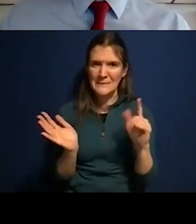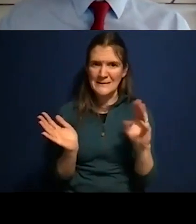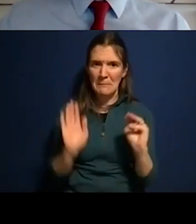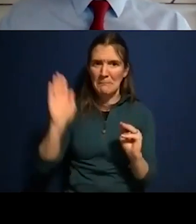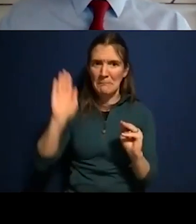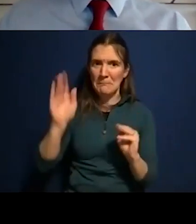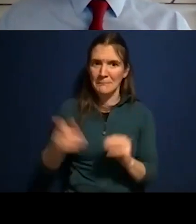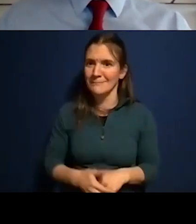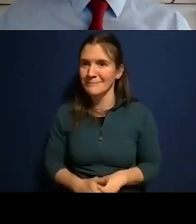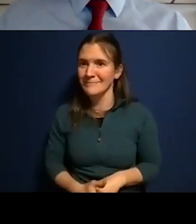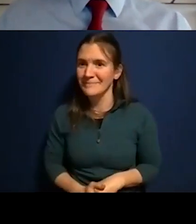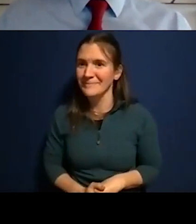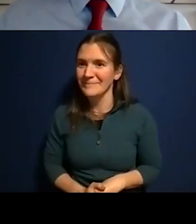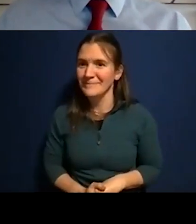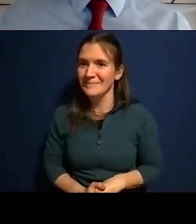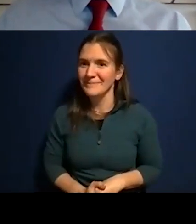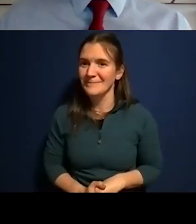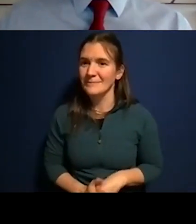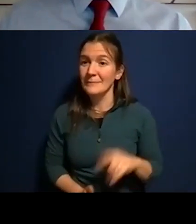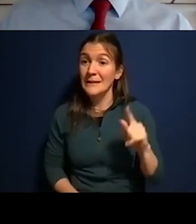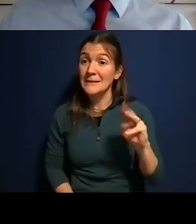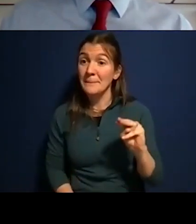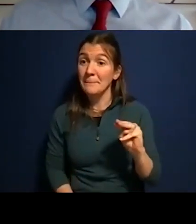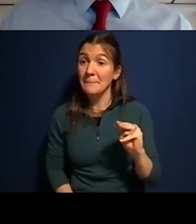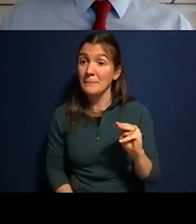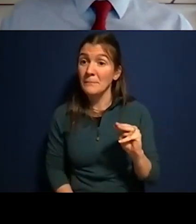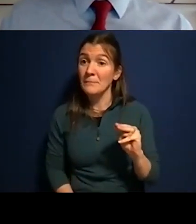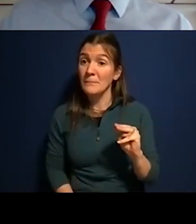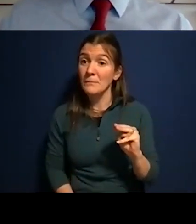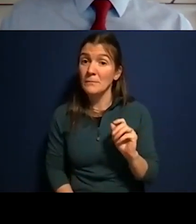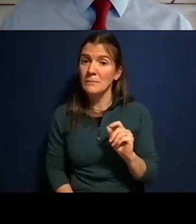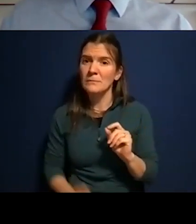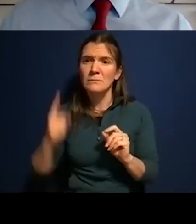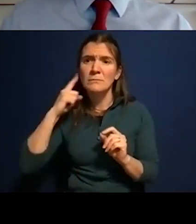speak. Tim?